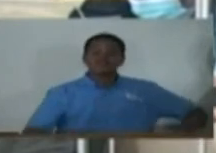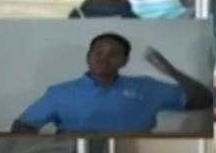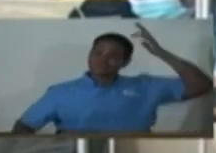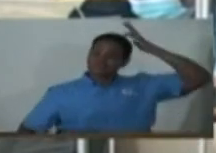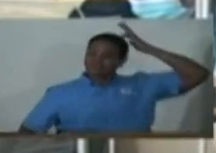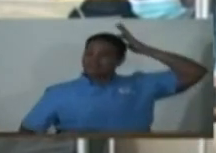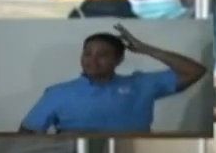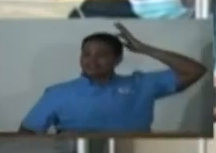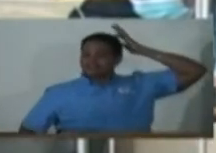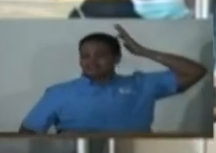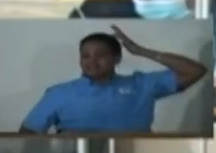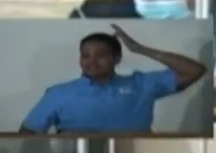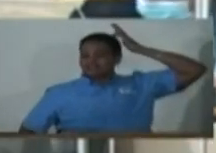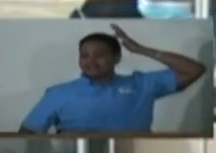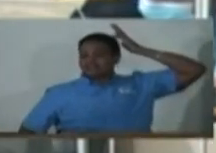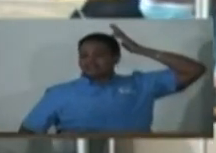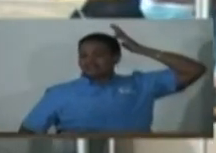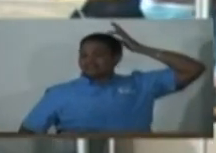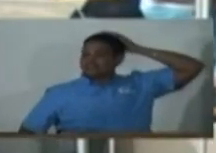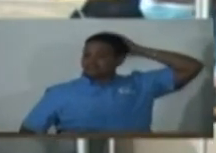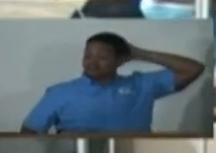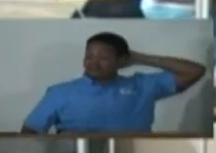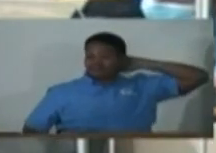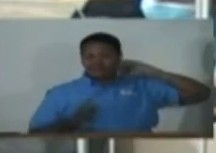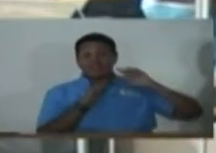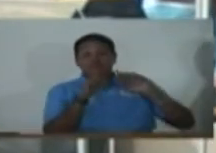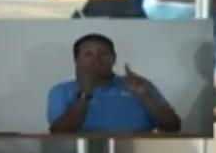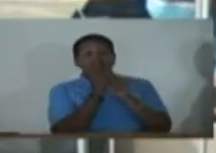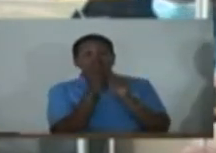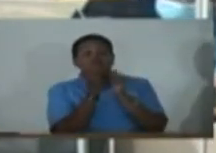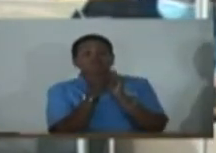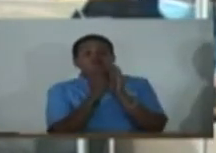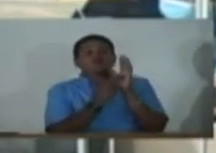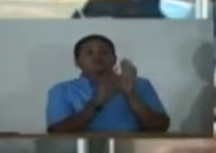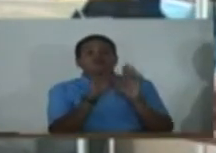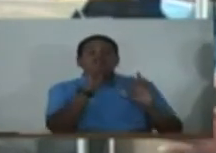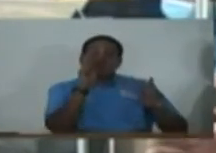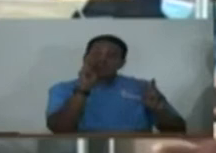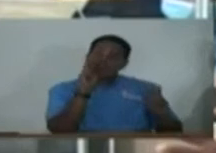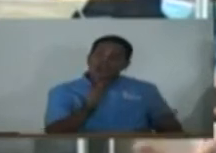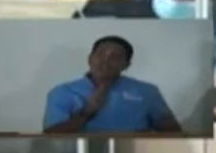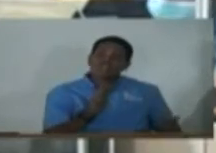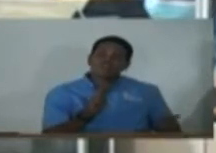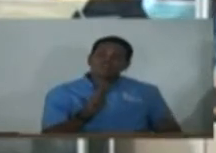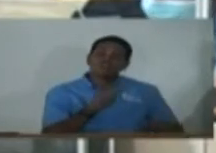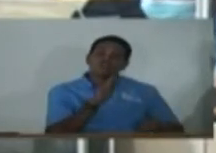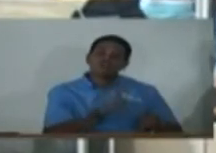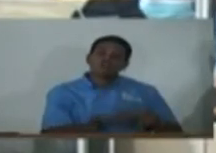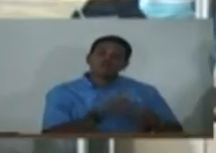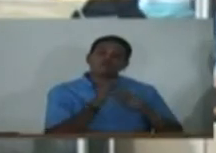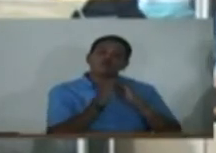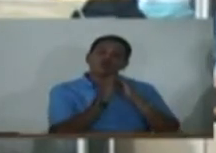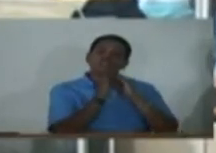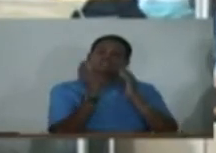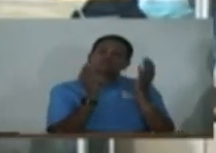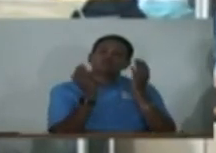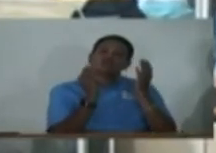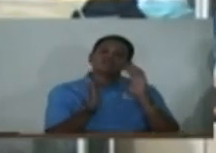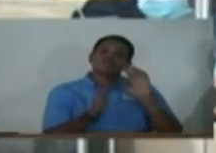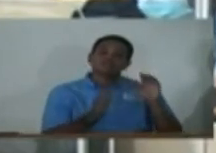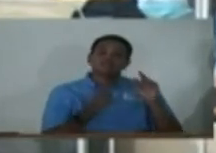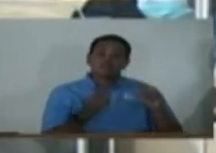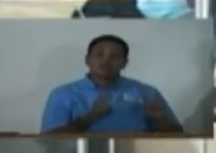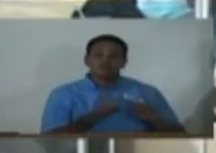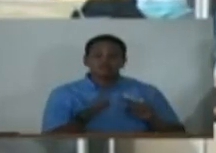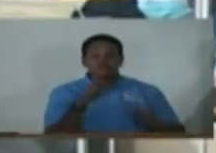but in keeping with the measures that govern normal worship services. But